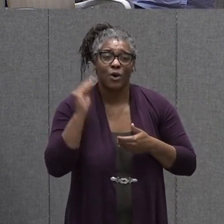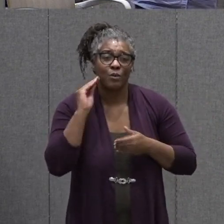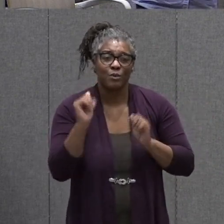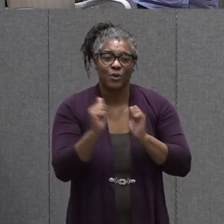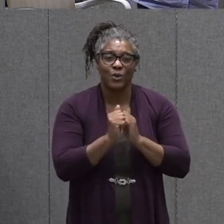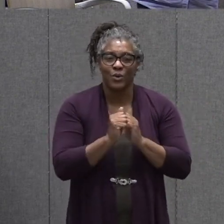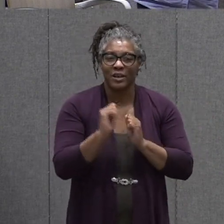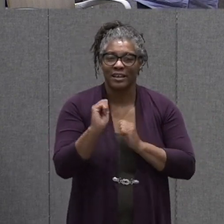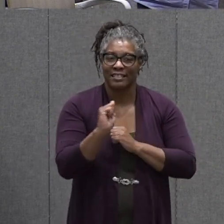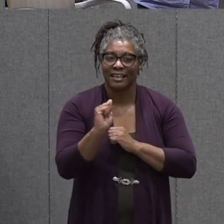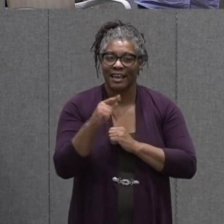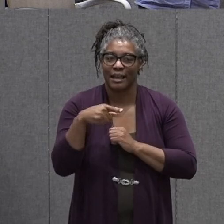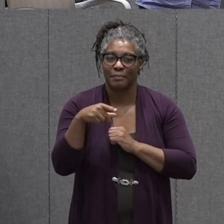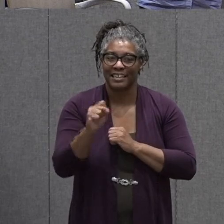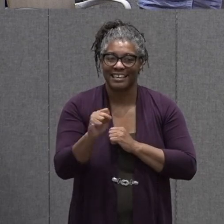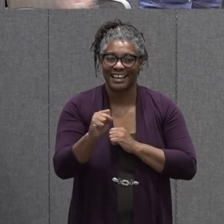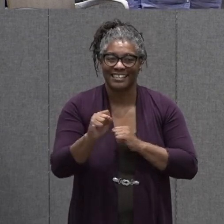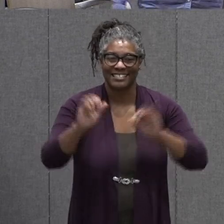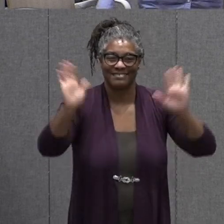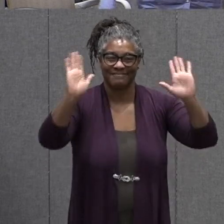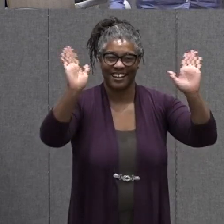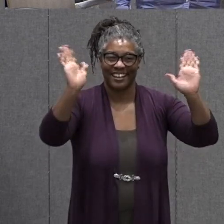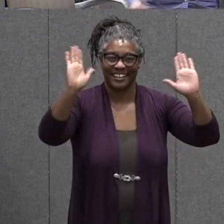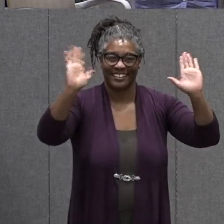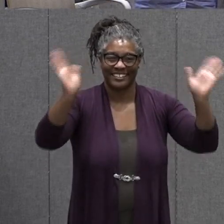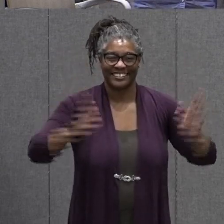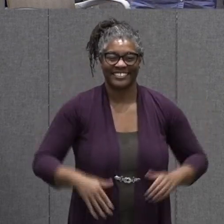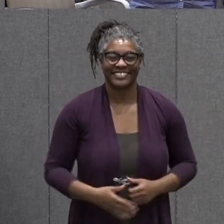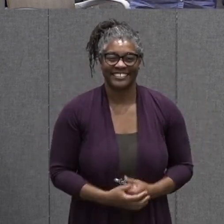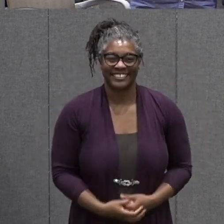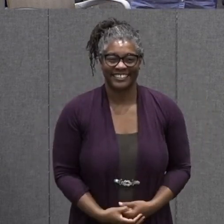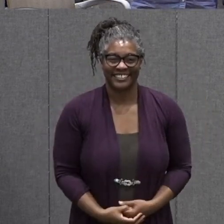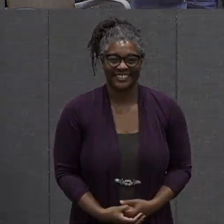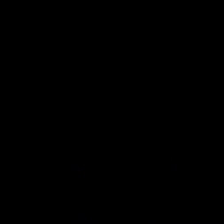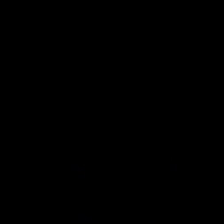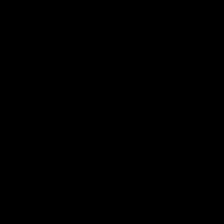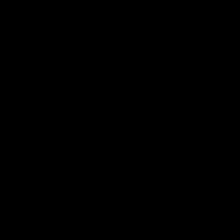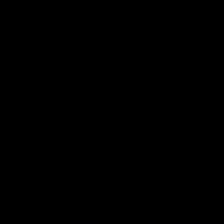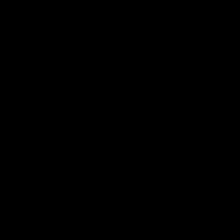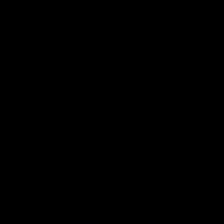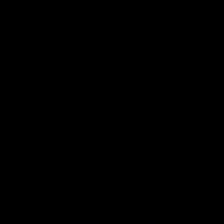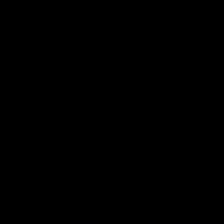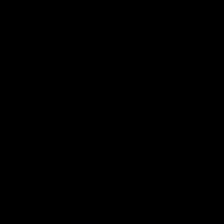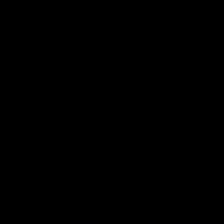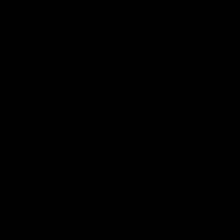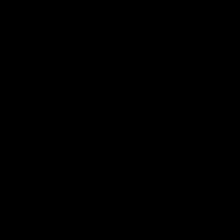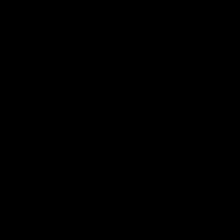Bye. Keep making music. Bye, guys.